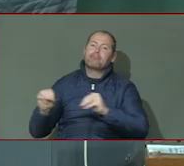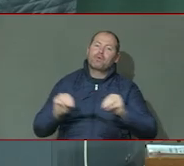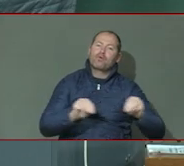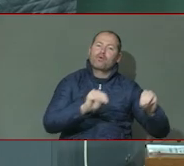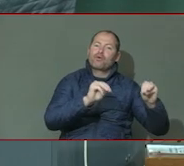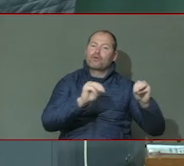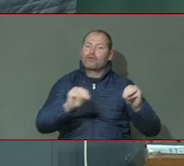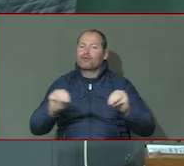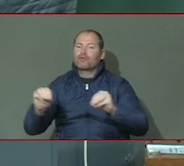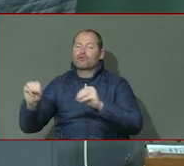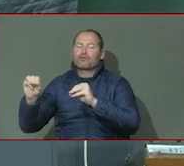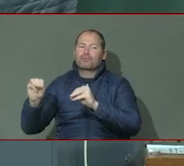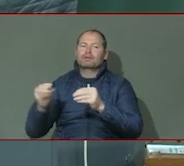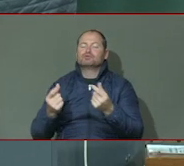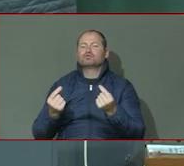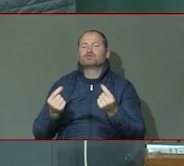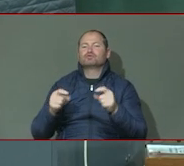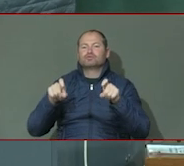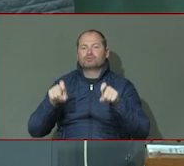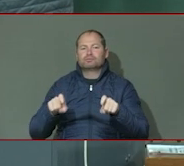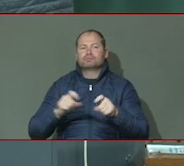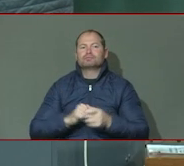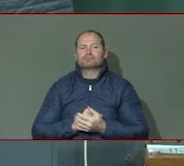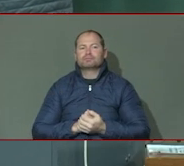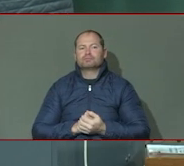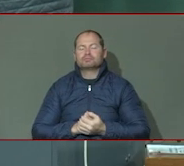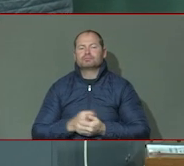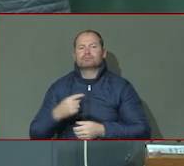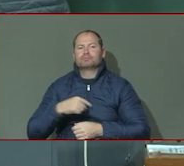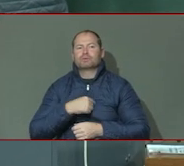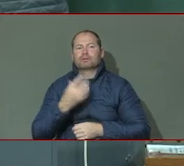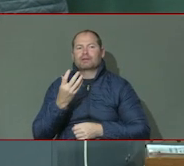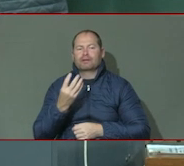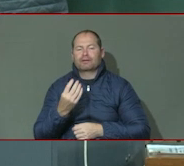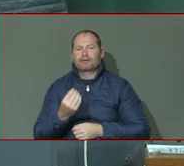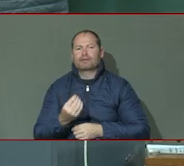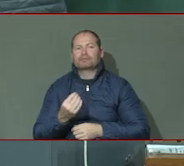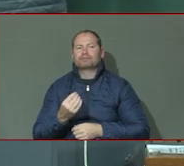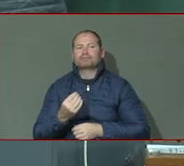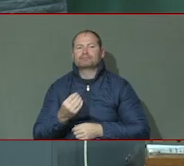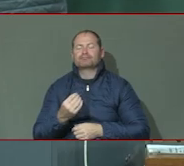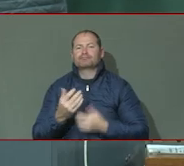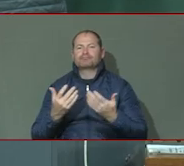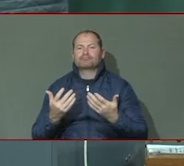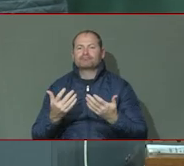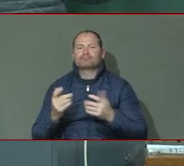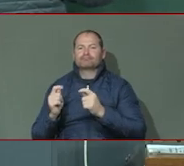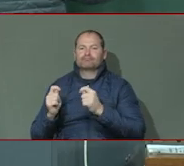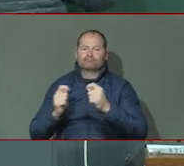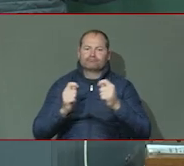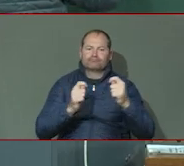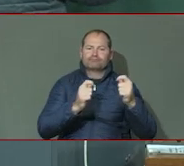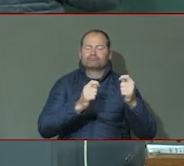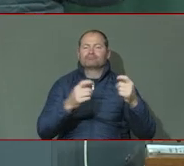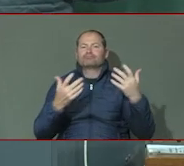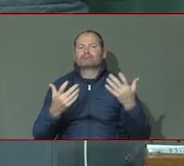value, we have addition, we have disposal, we have depreciation, and we